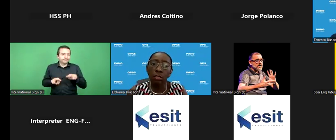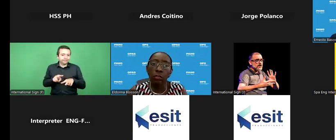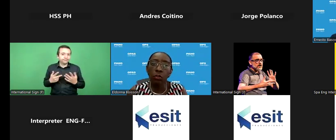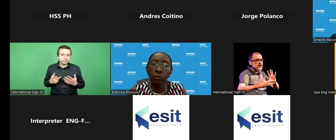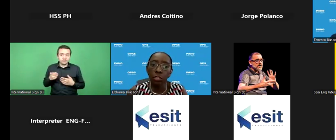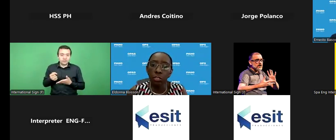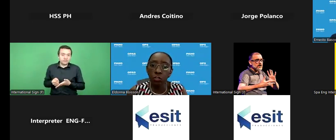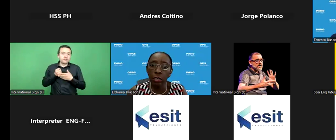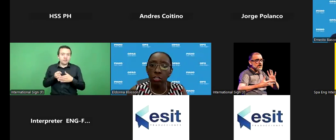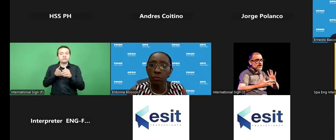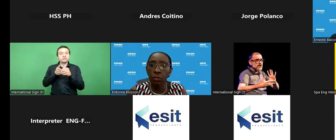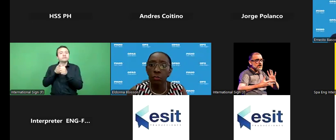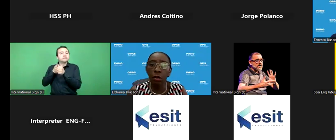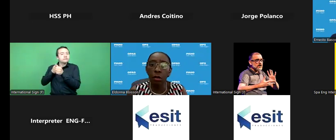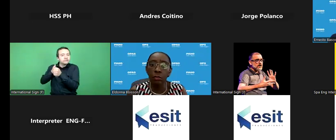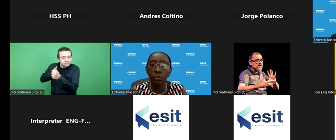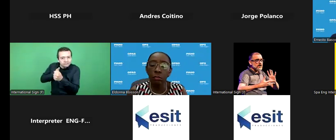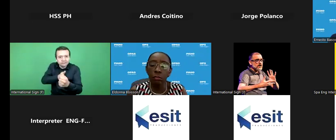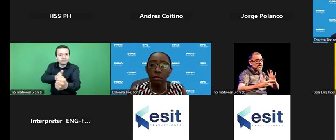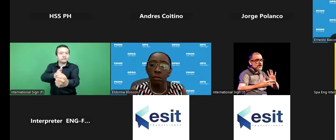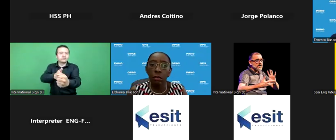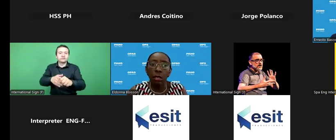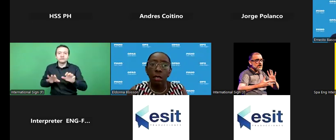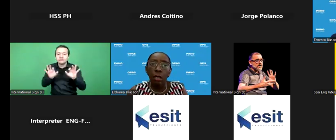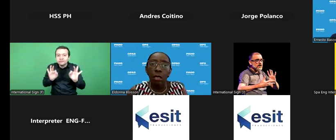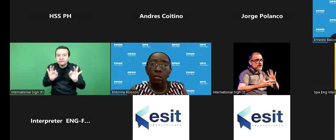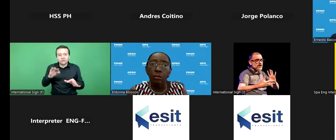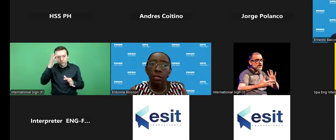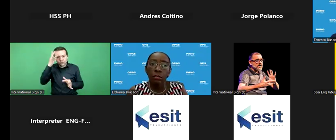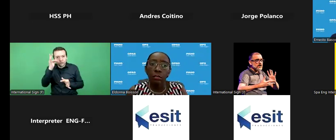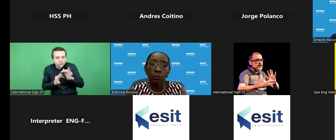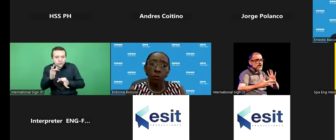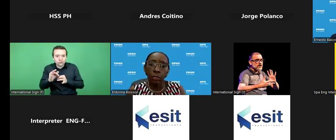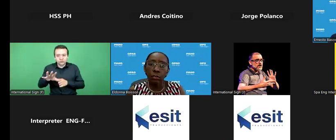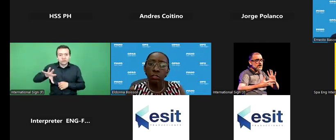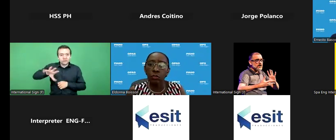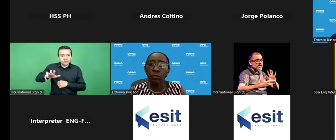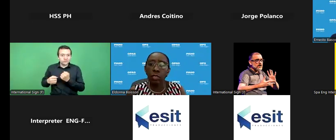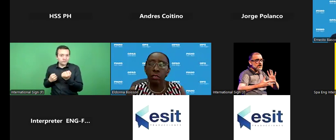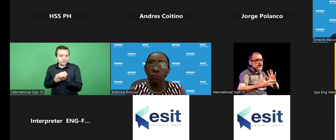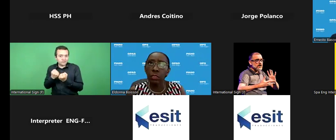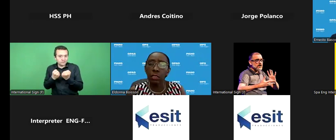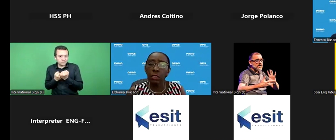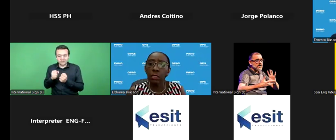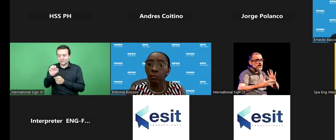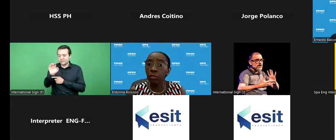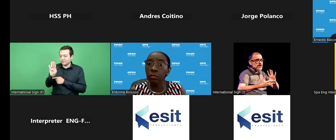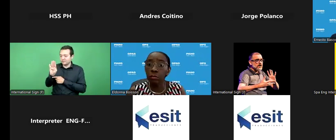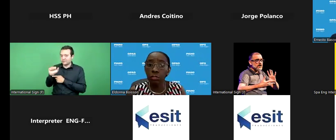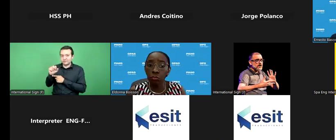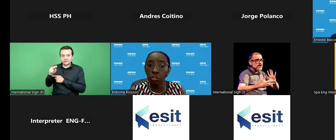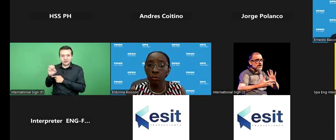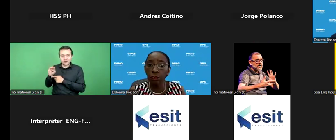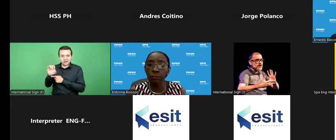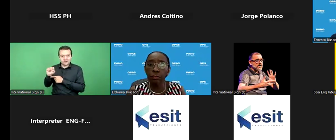the country cooperation strategy for the Bahamas. There's a focus on strengthening, in particular, governance